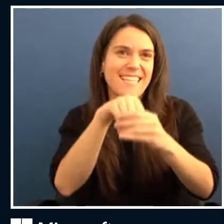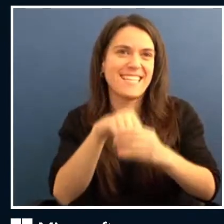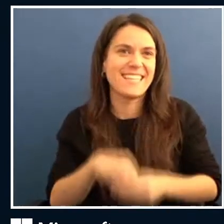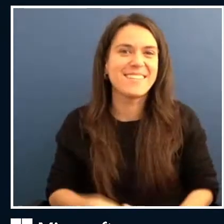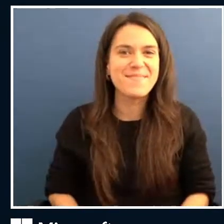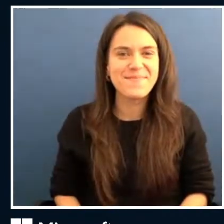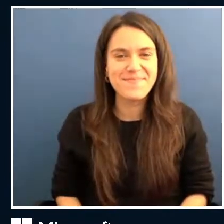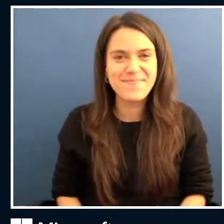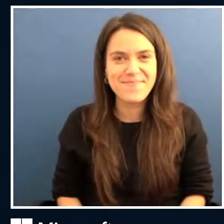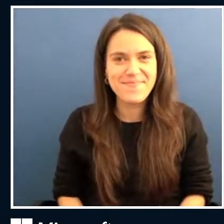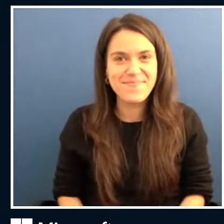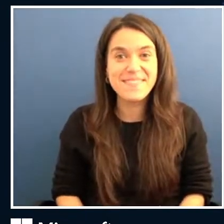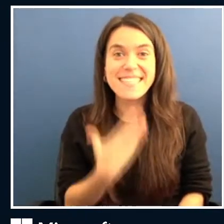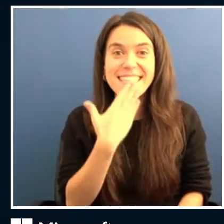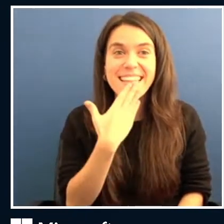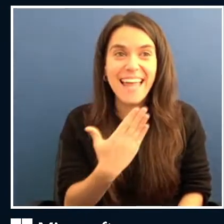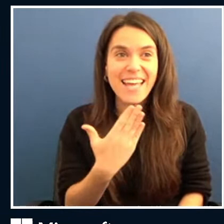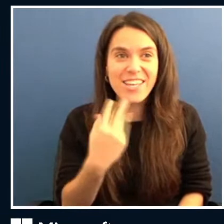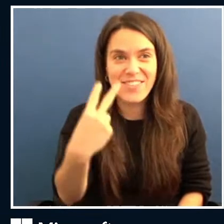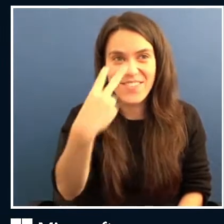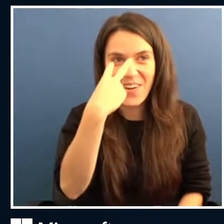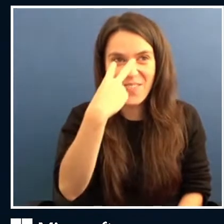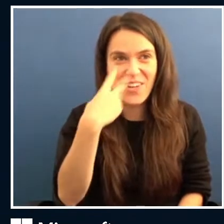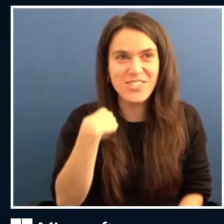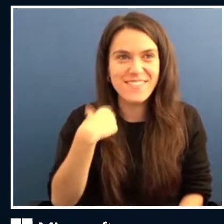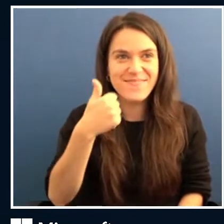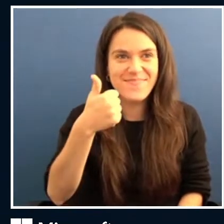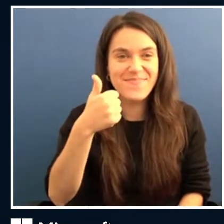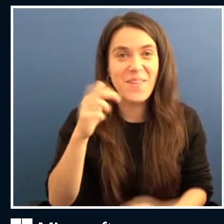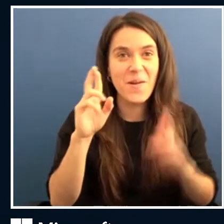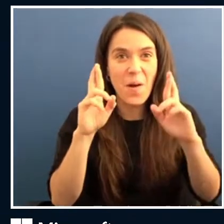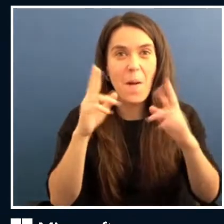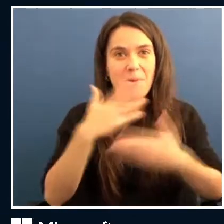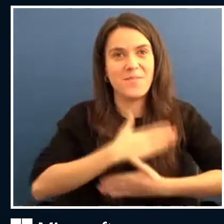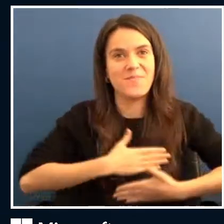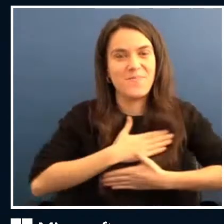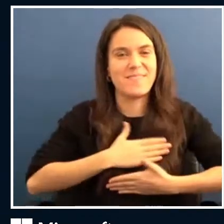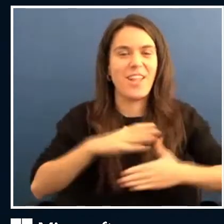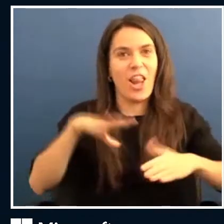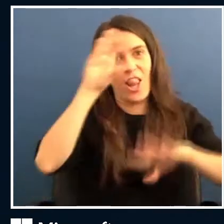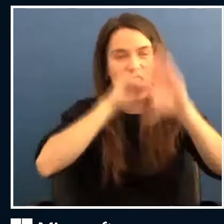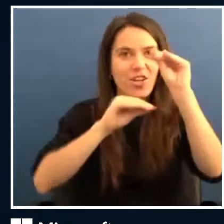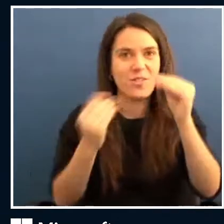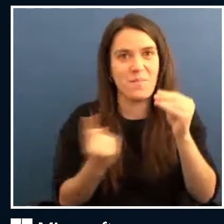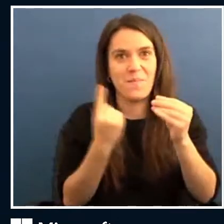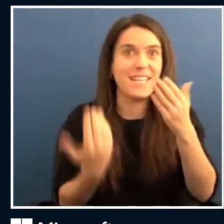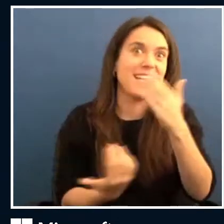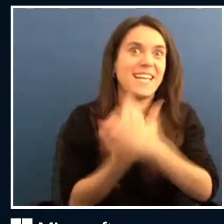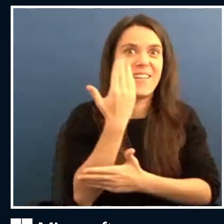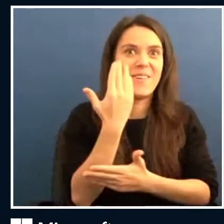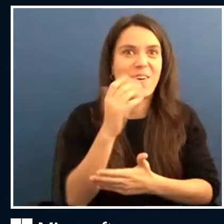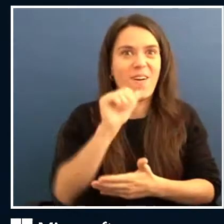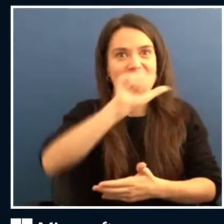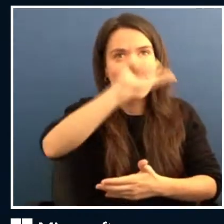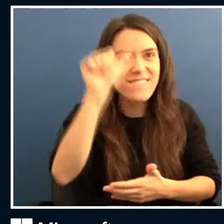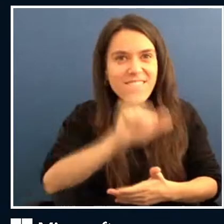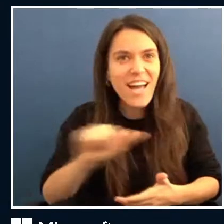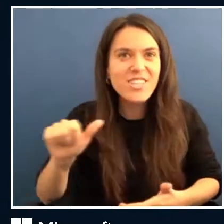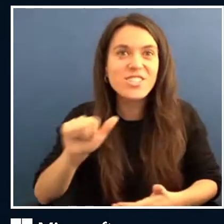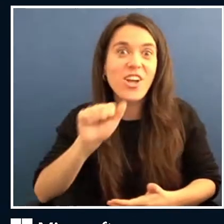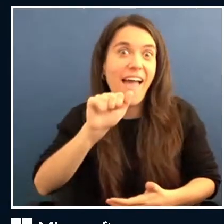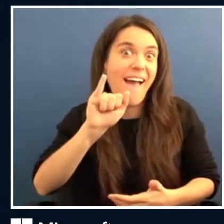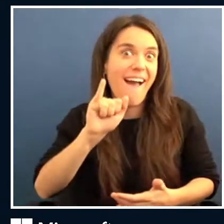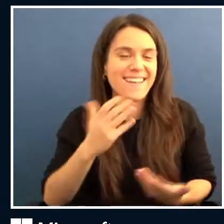And so thank you so much for coming to my talk, and I hope that you learned something new about the awesome world of Azure and AI today. Thank